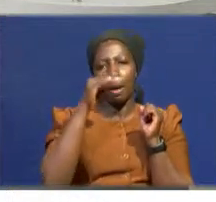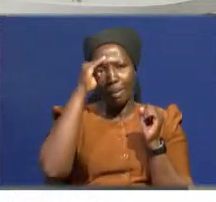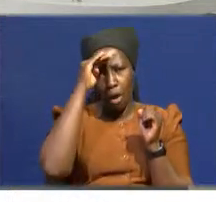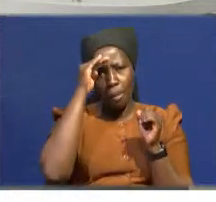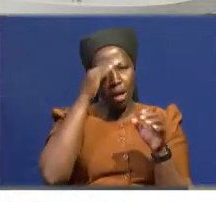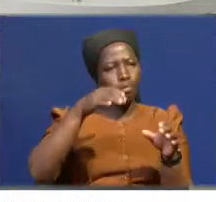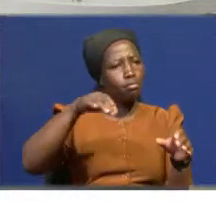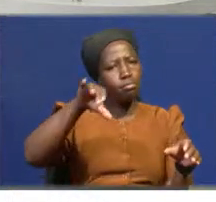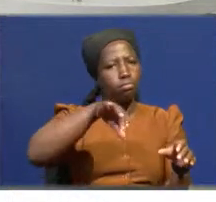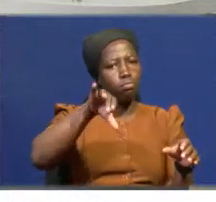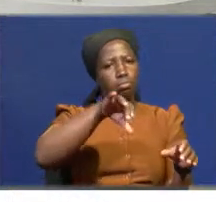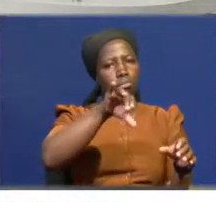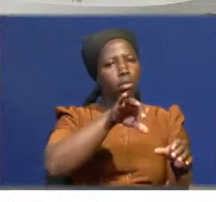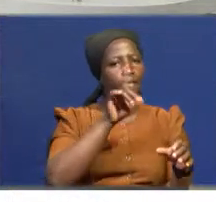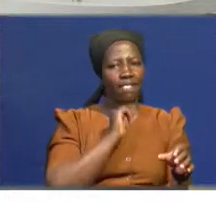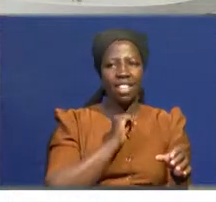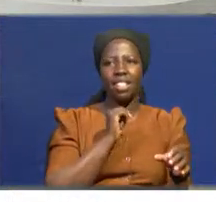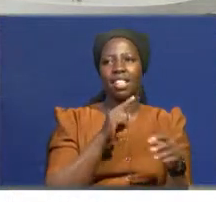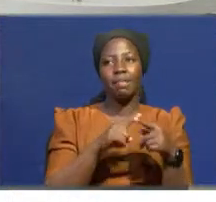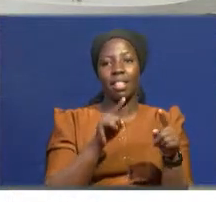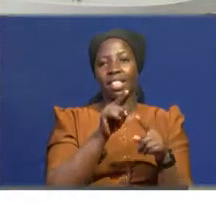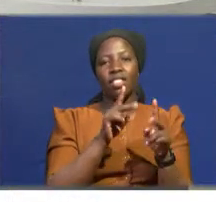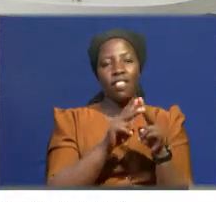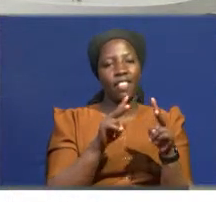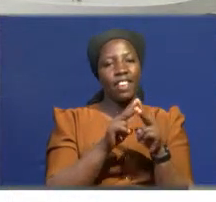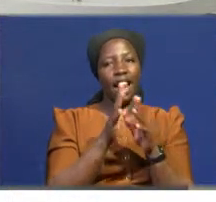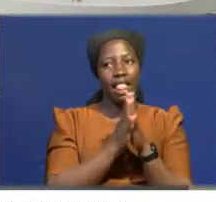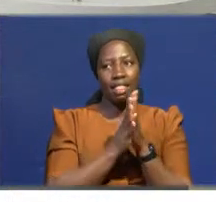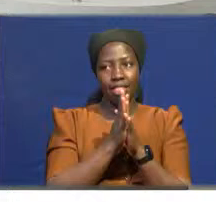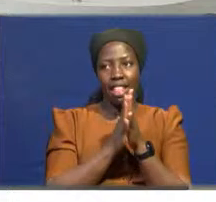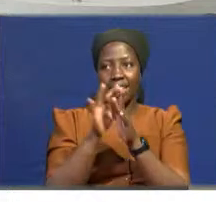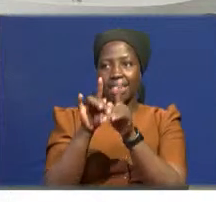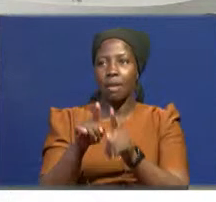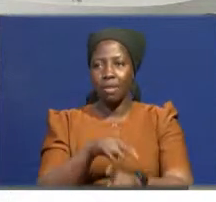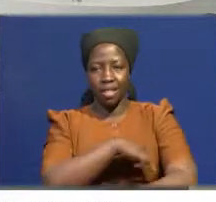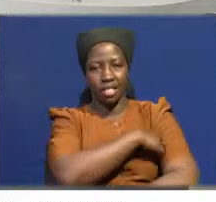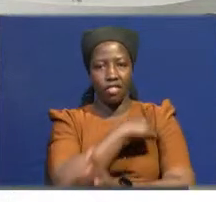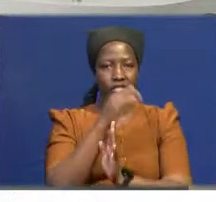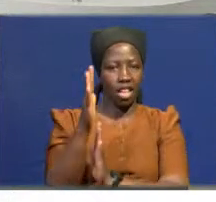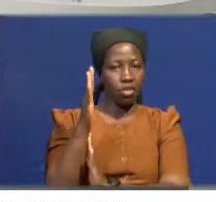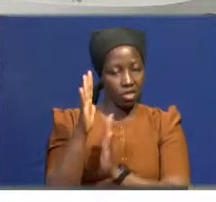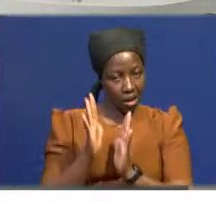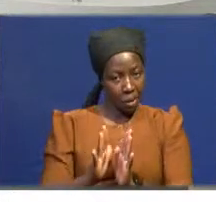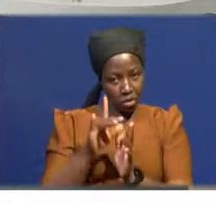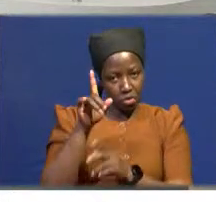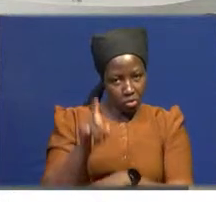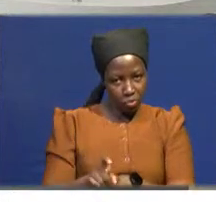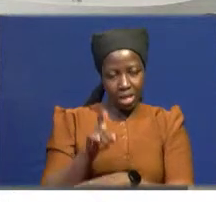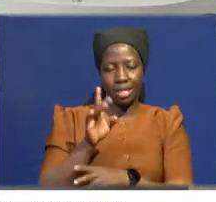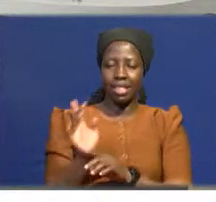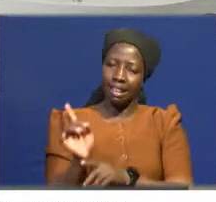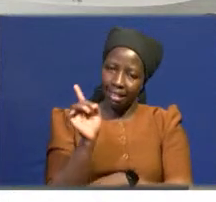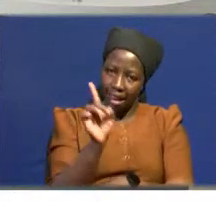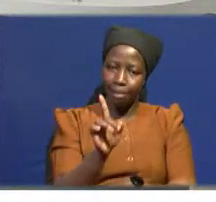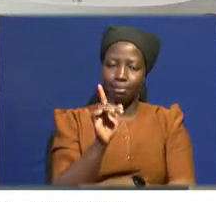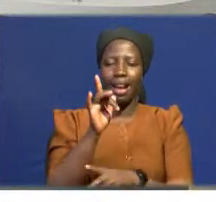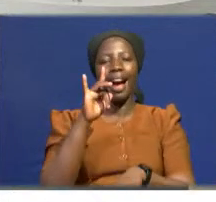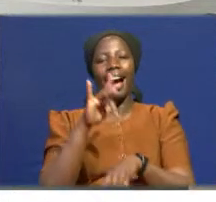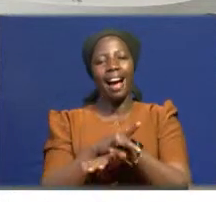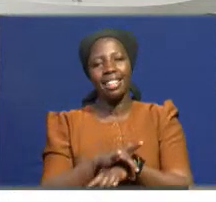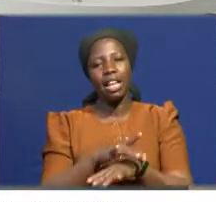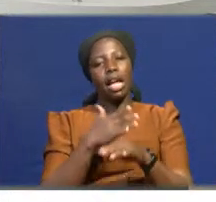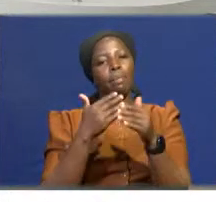and get his car stoned. Yeah. But it was very interesting. As the chief marshal, yes. You have to get him through the stage. Correct. Before